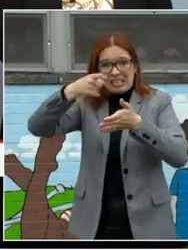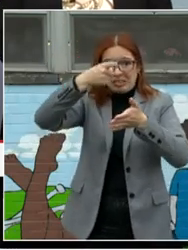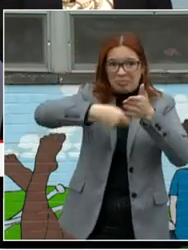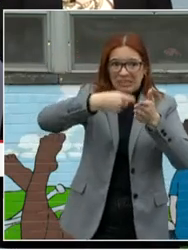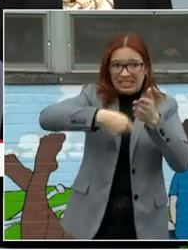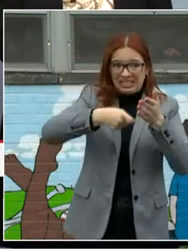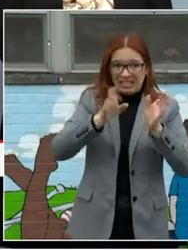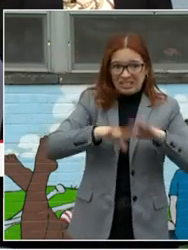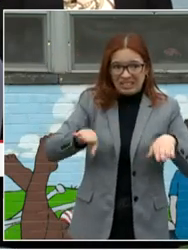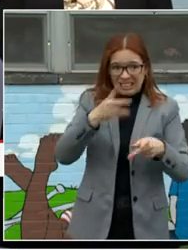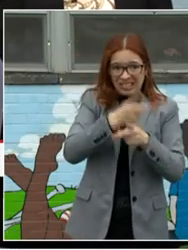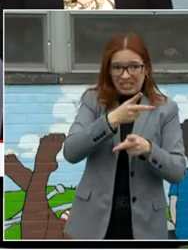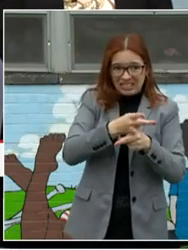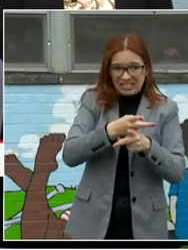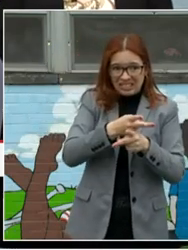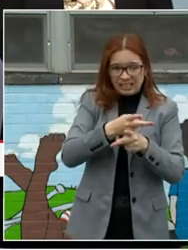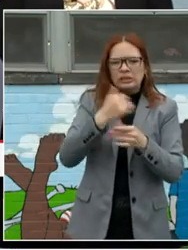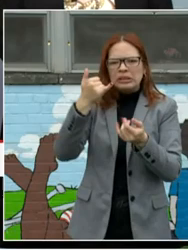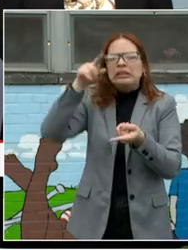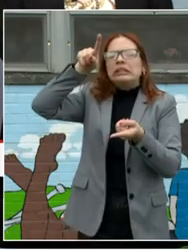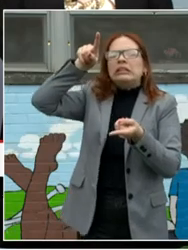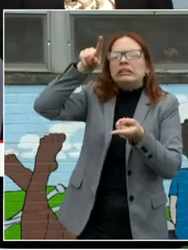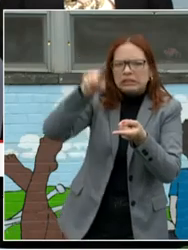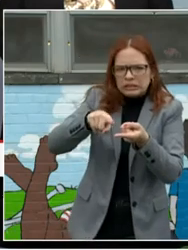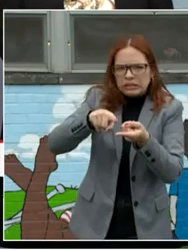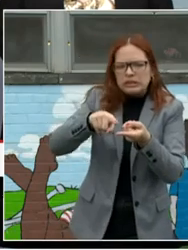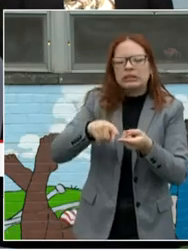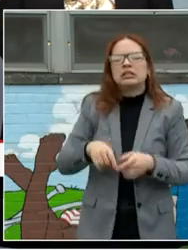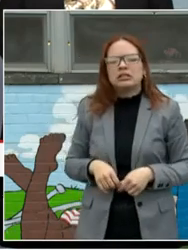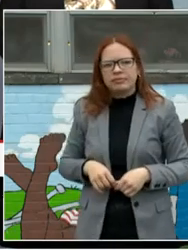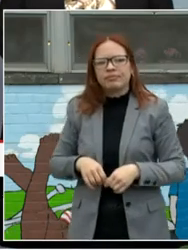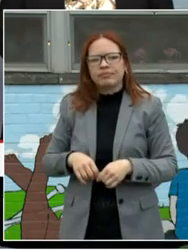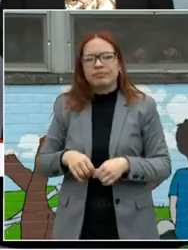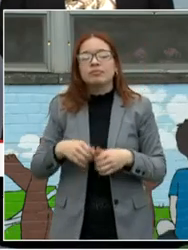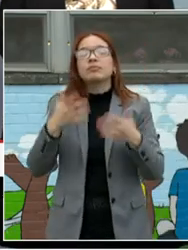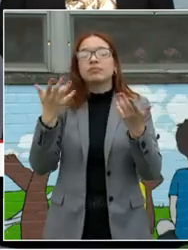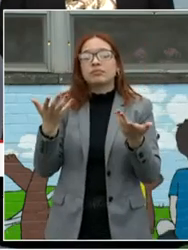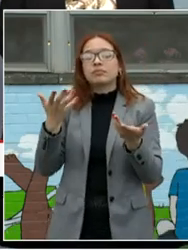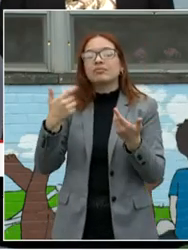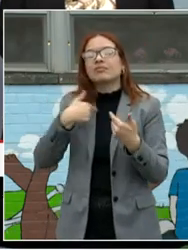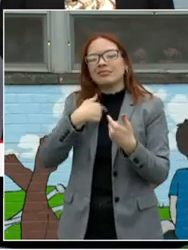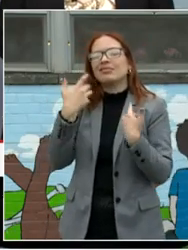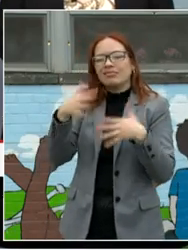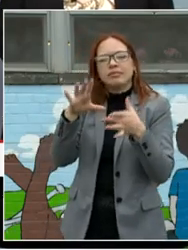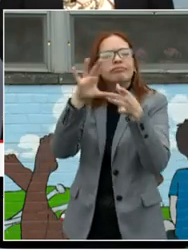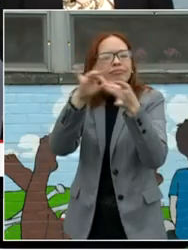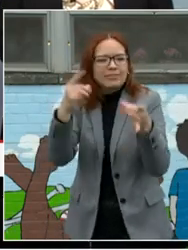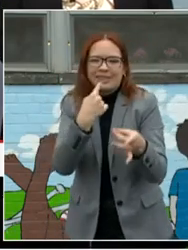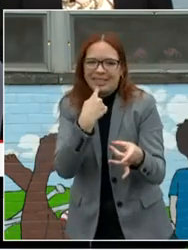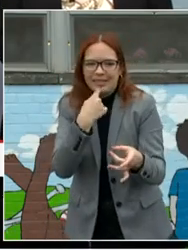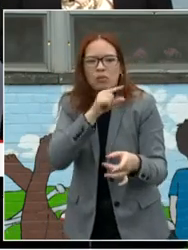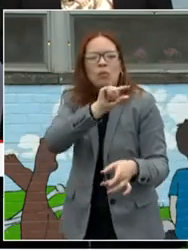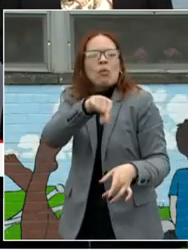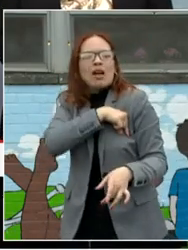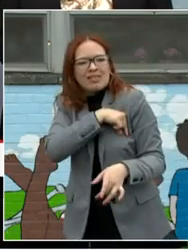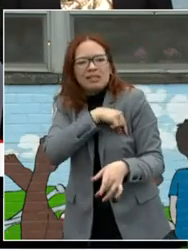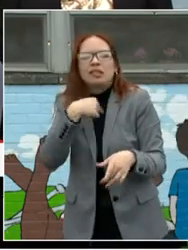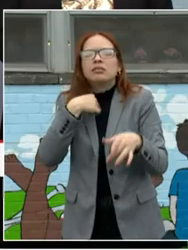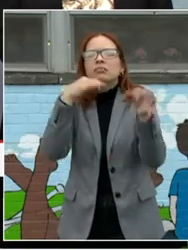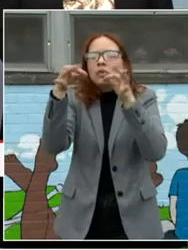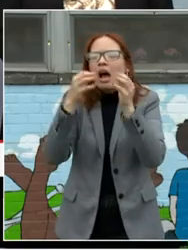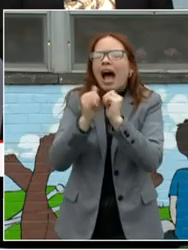child care down. And I've already mentioned quality, and I just mentioned how we're going to make more people